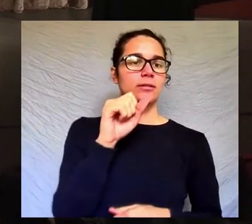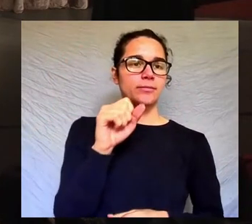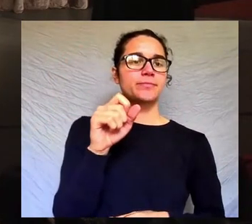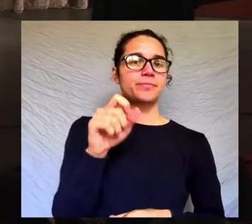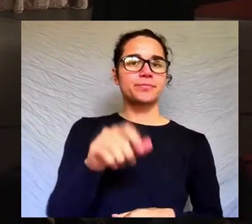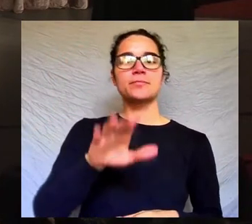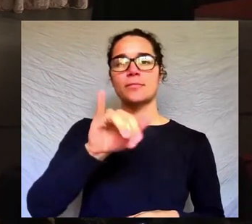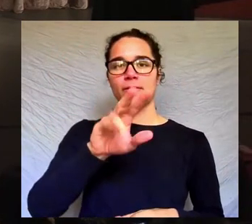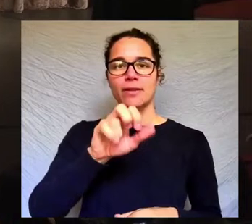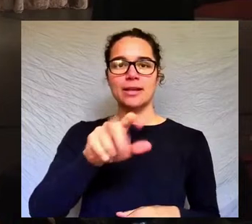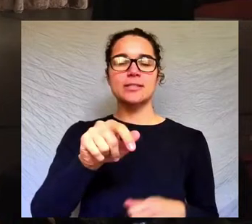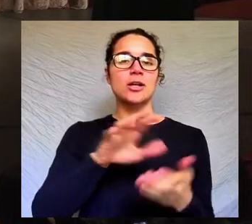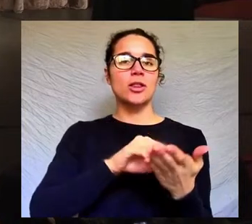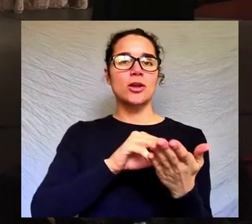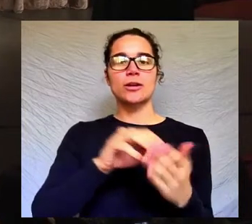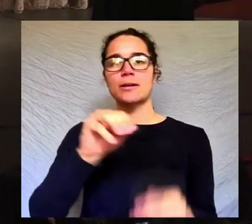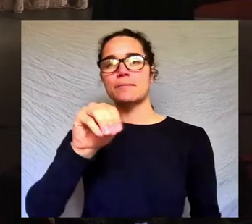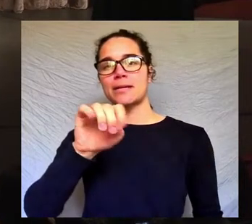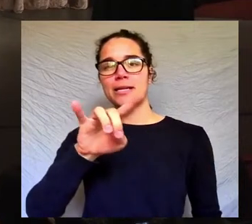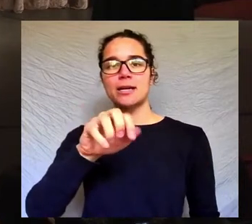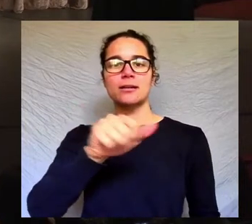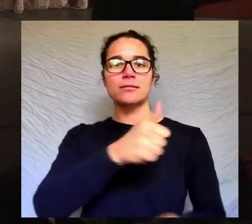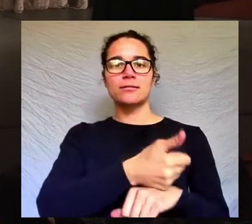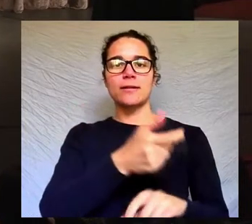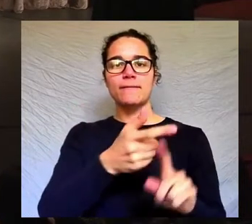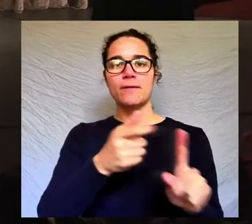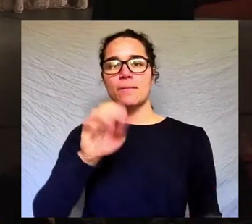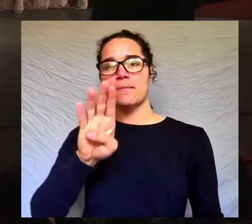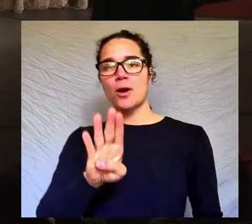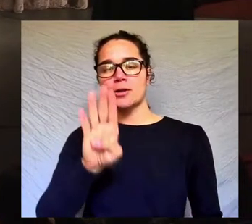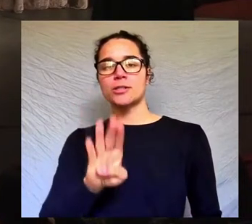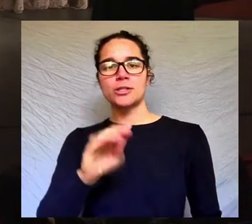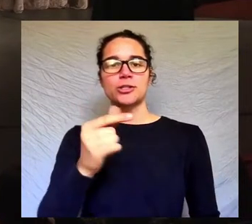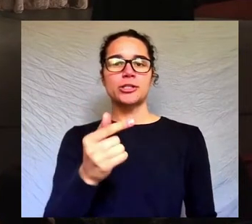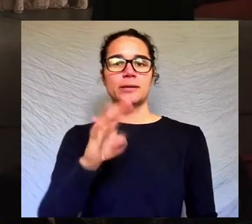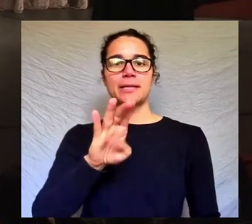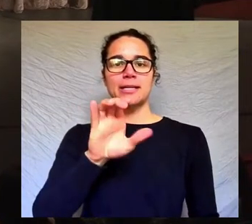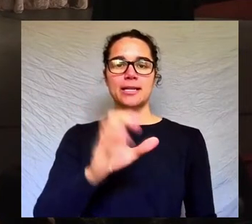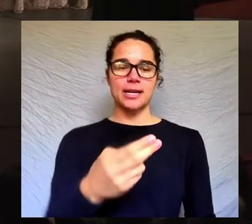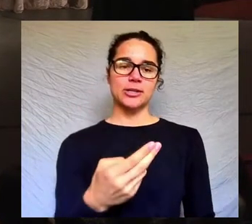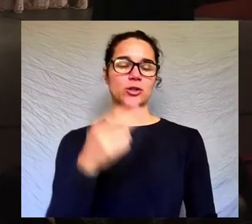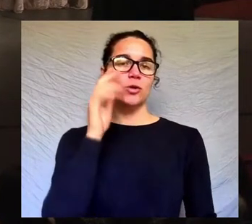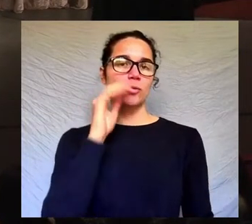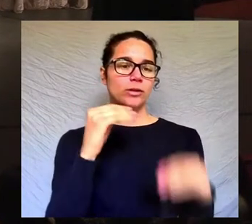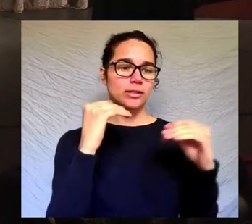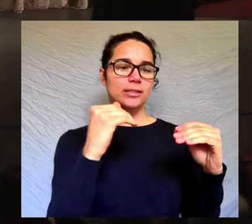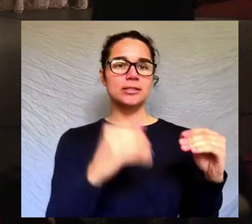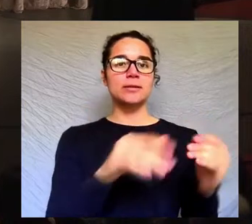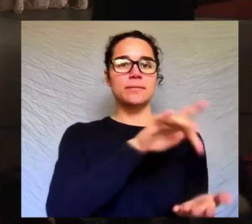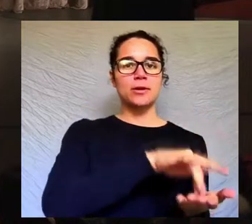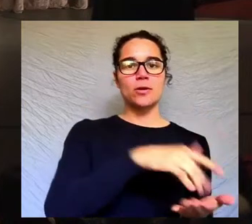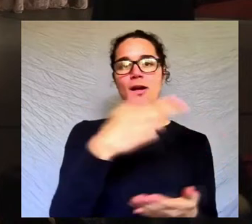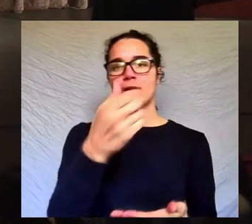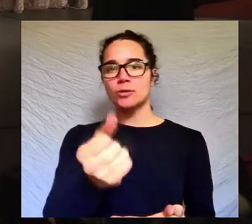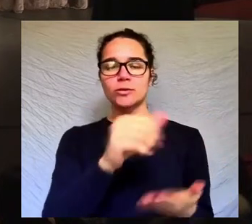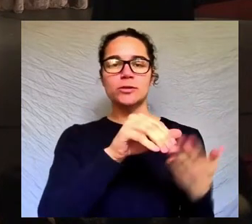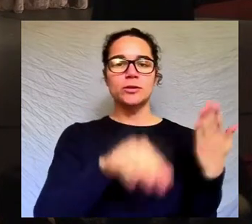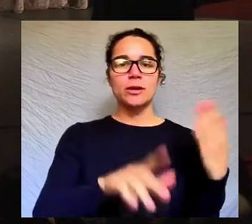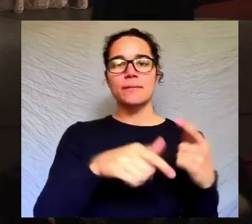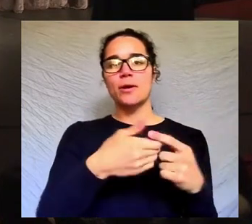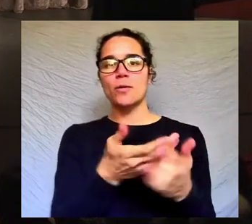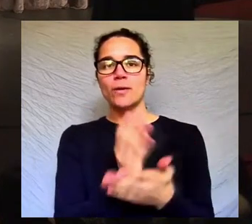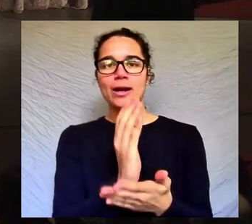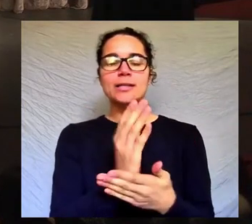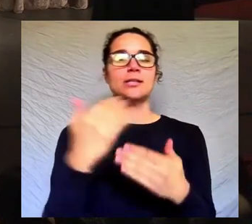Boston station GBH, will help teach middle and high school students about the rights and responsibilities of citizenship,